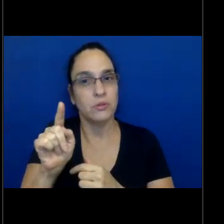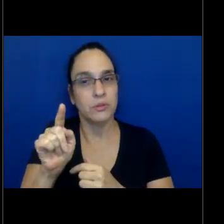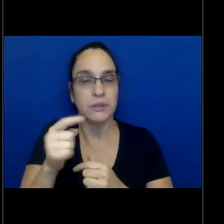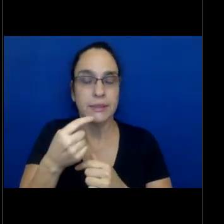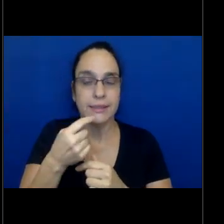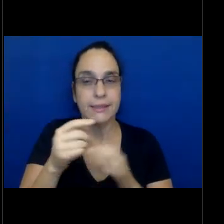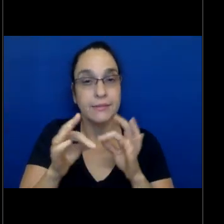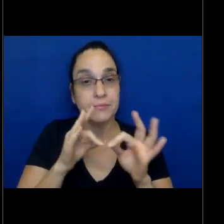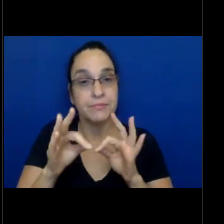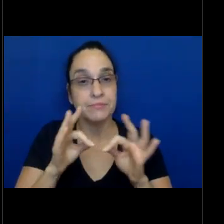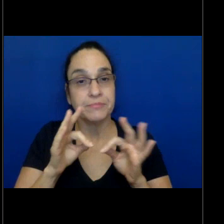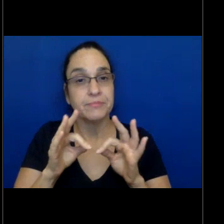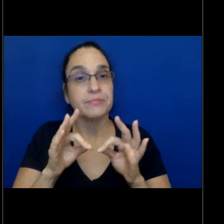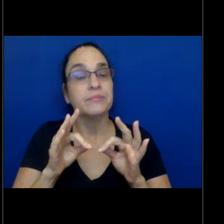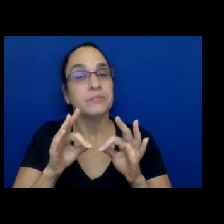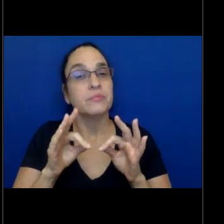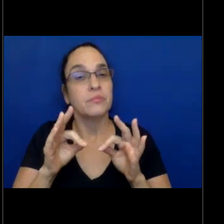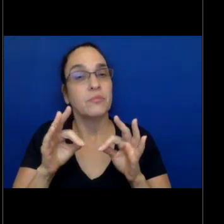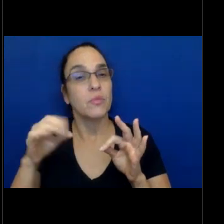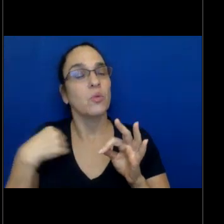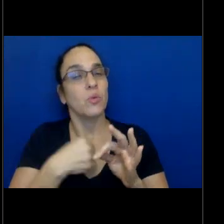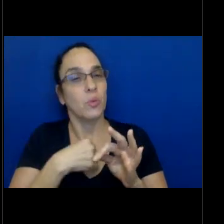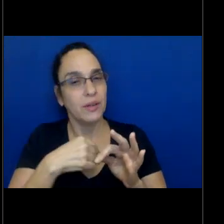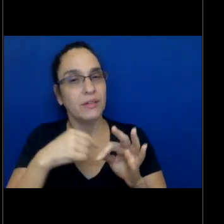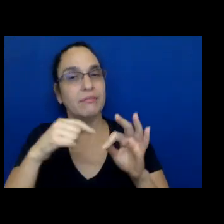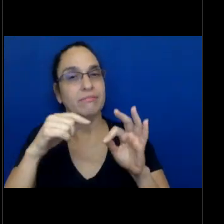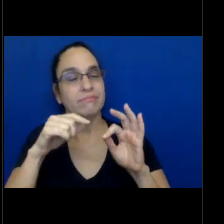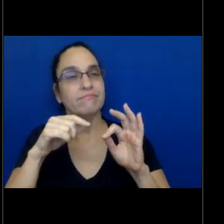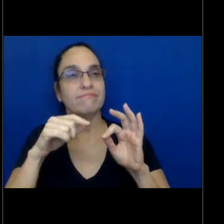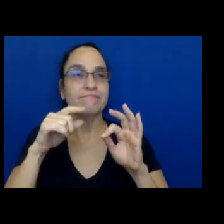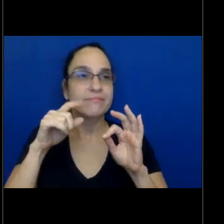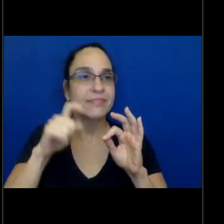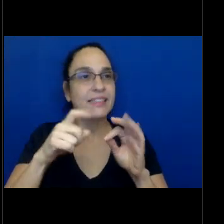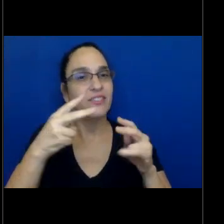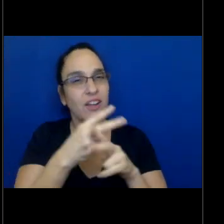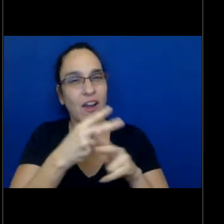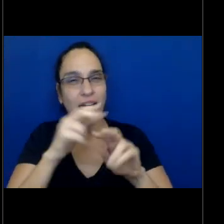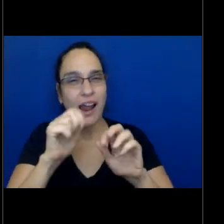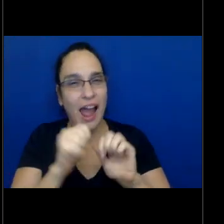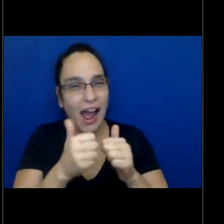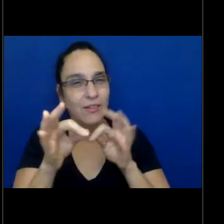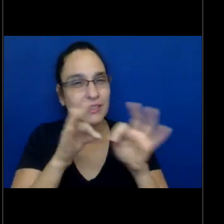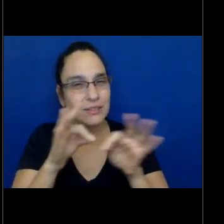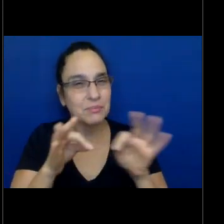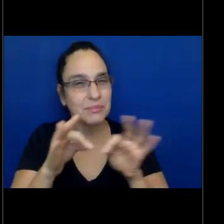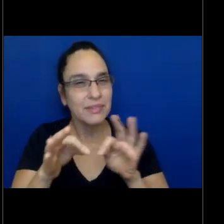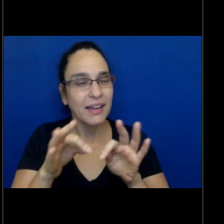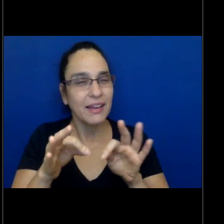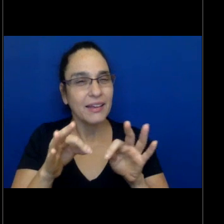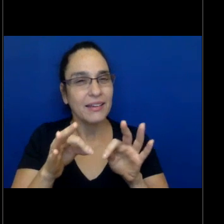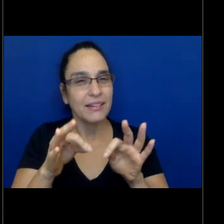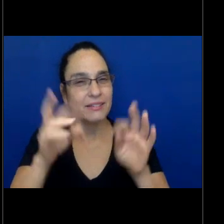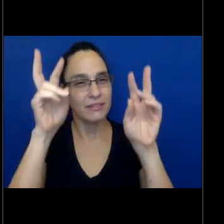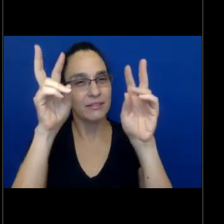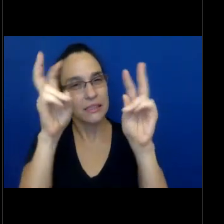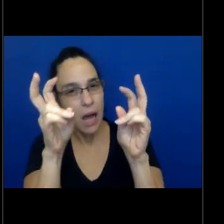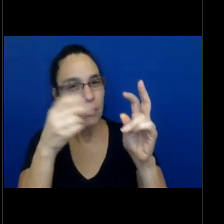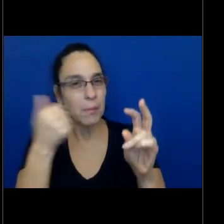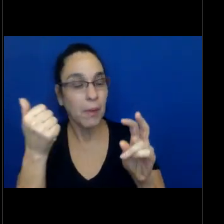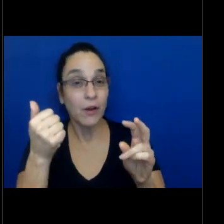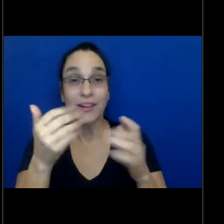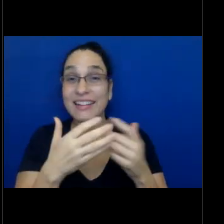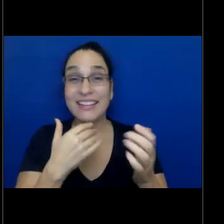convey ideas of how to understand the subject better. Okay, so even for something as cut and dry as mathematics can be written in